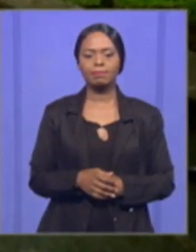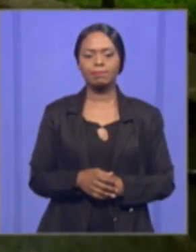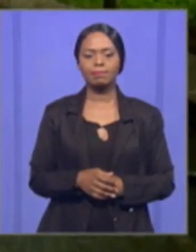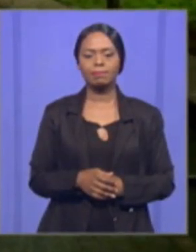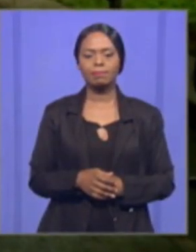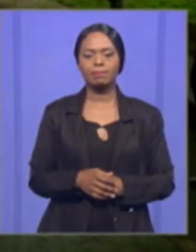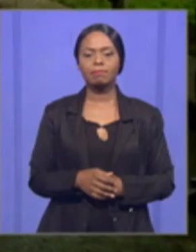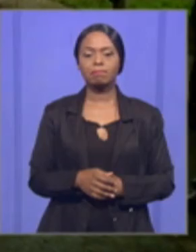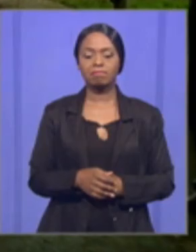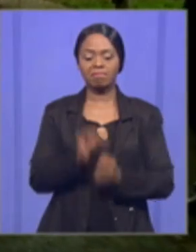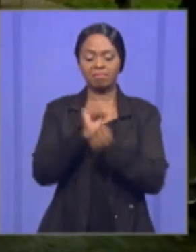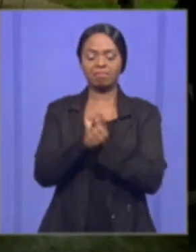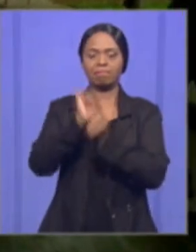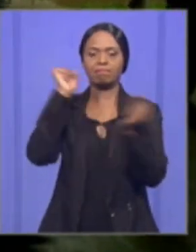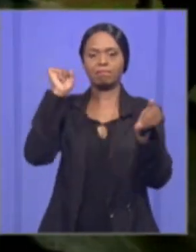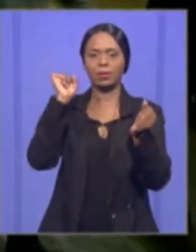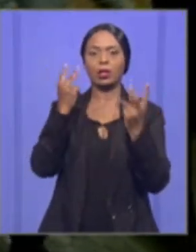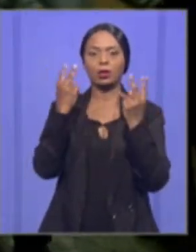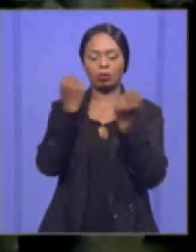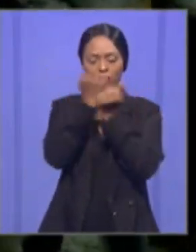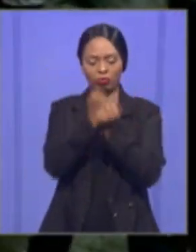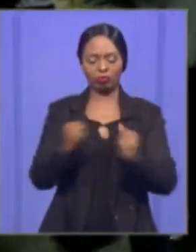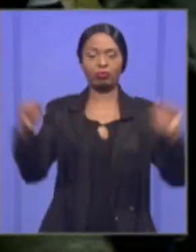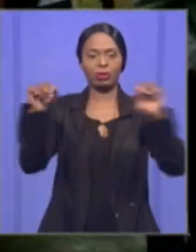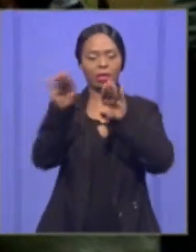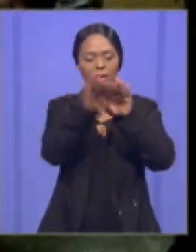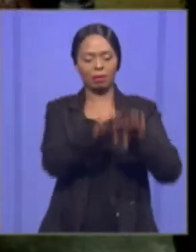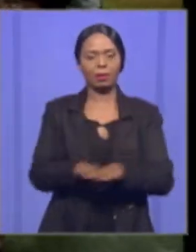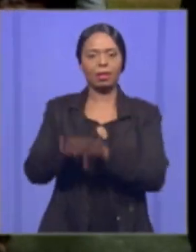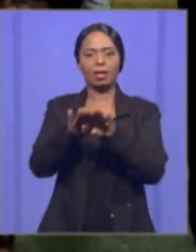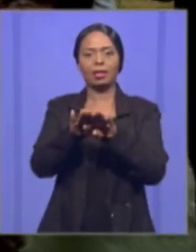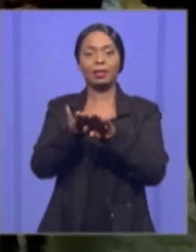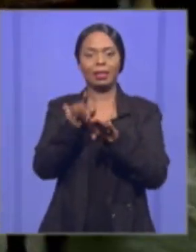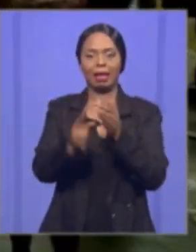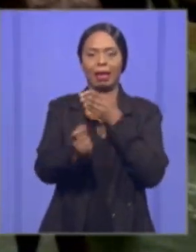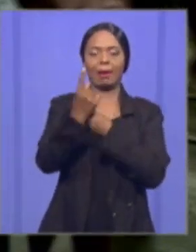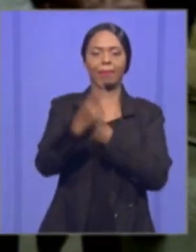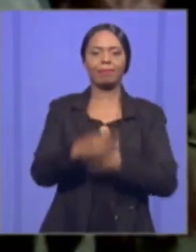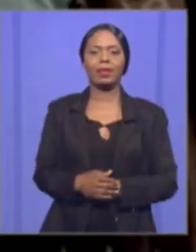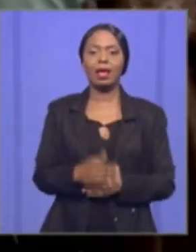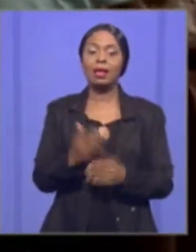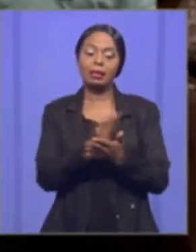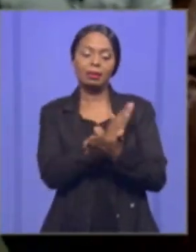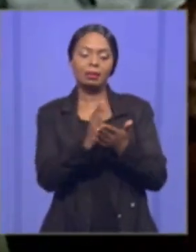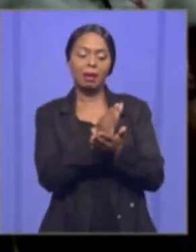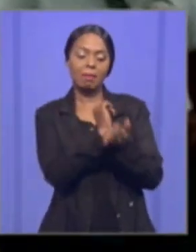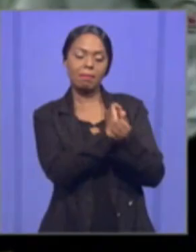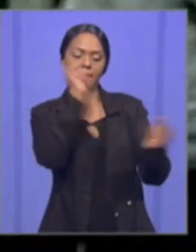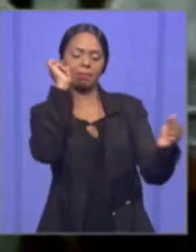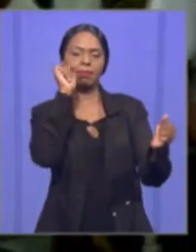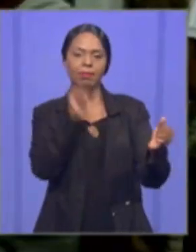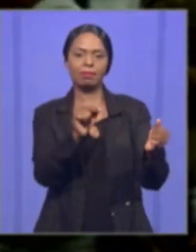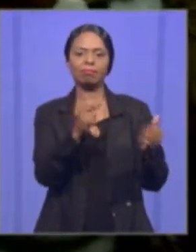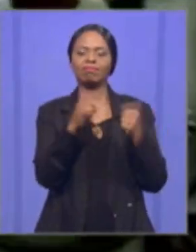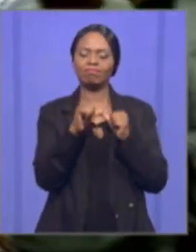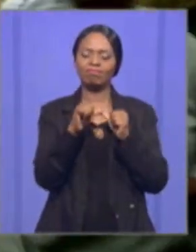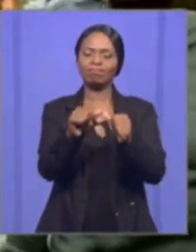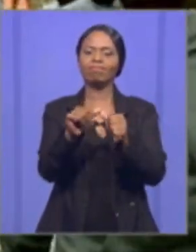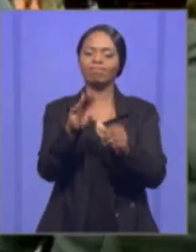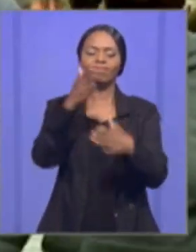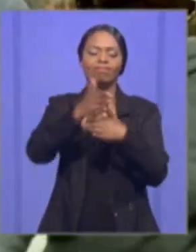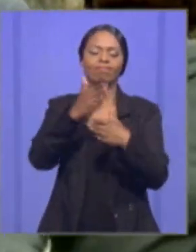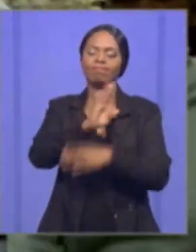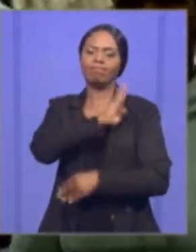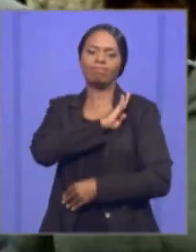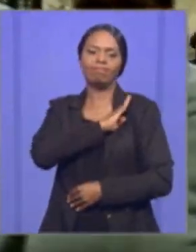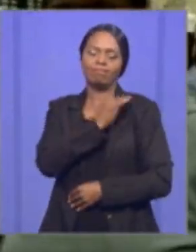Ba ne ba gololwa morago ga puso e ntšhwa ya demokrasi. Morago ga go gololwa bangwe ba bone ba ne ba retelelwa ke go dira mo sesoleng fa